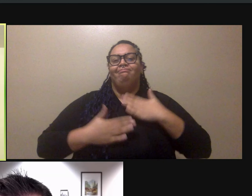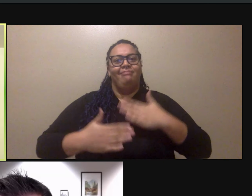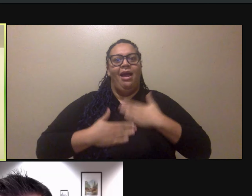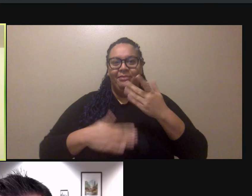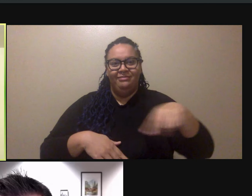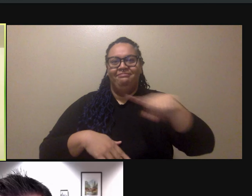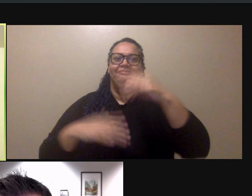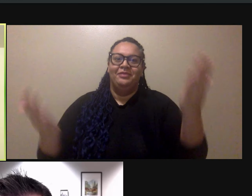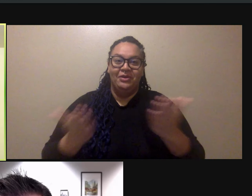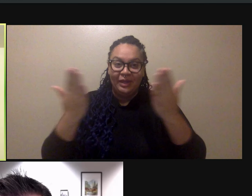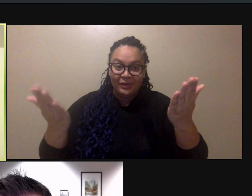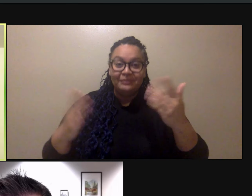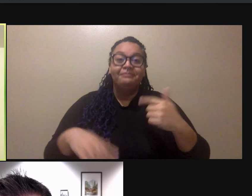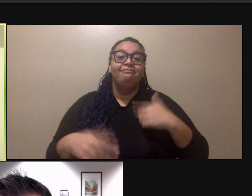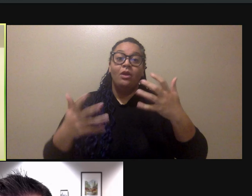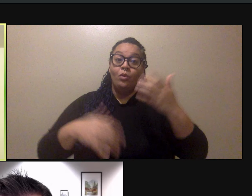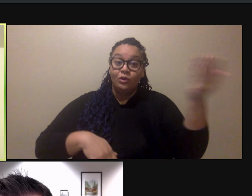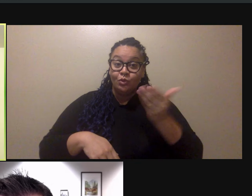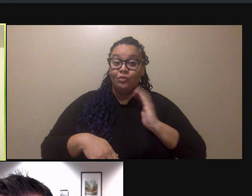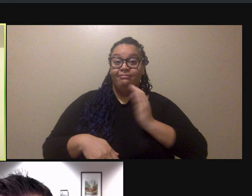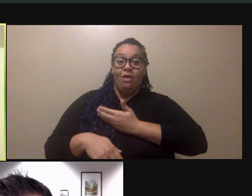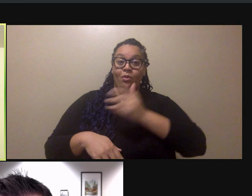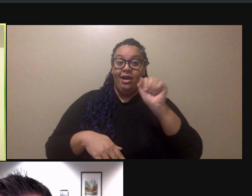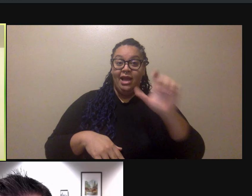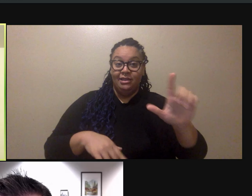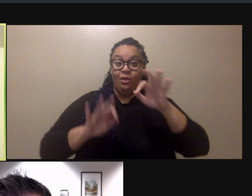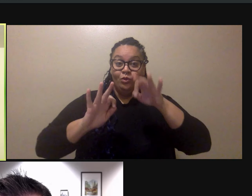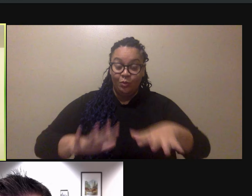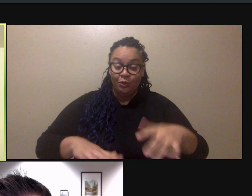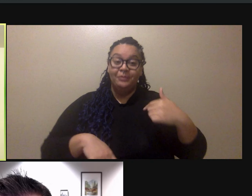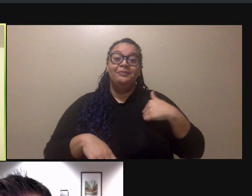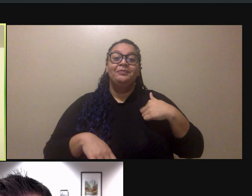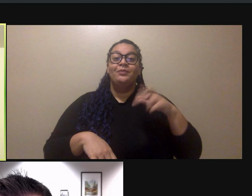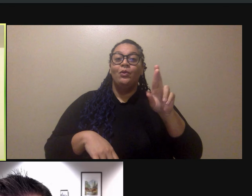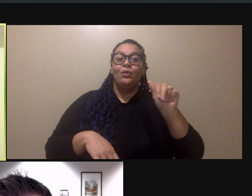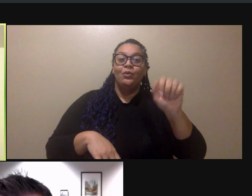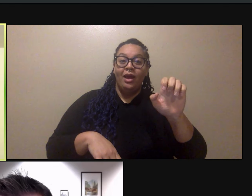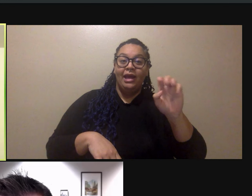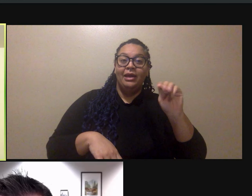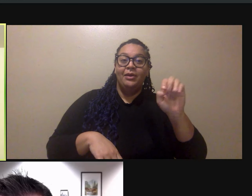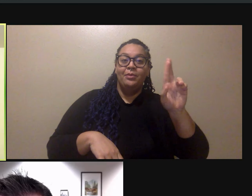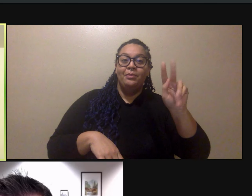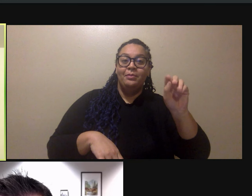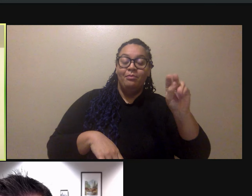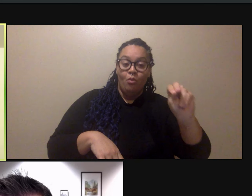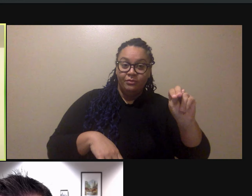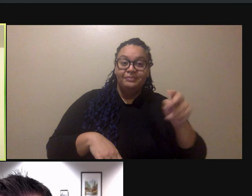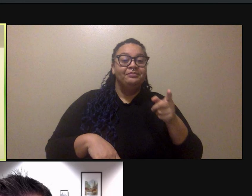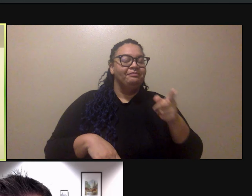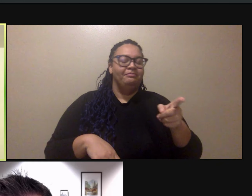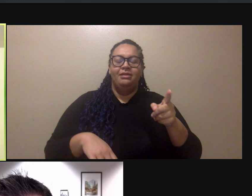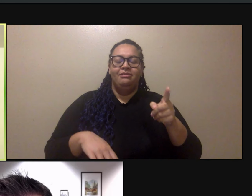I want to introduce our ASL interpreter. This is Ray Morton, and she's been a real great partner with